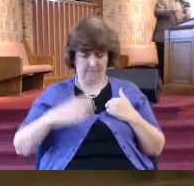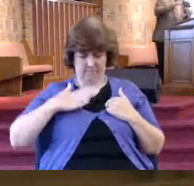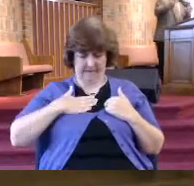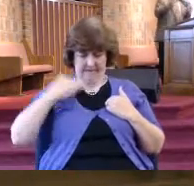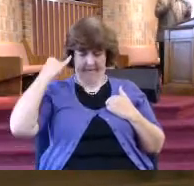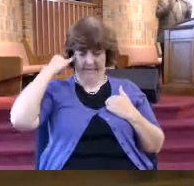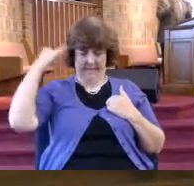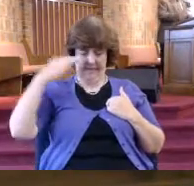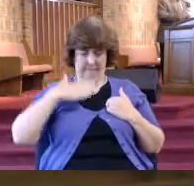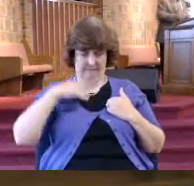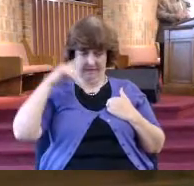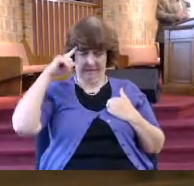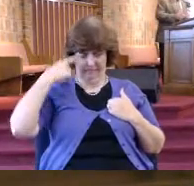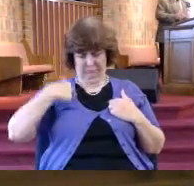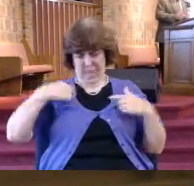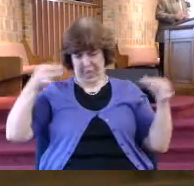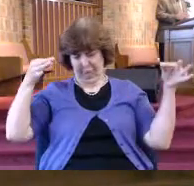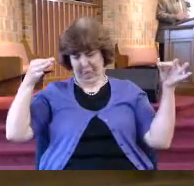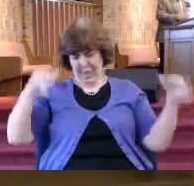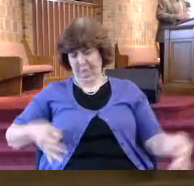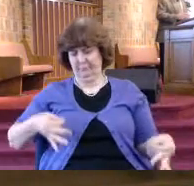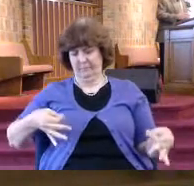this is what we're going to do.